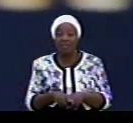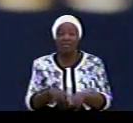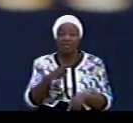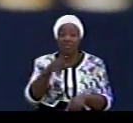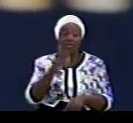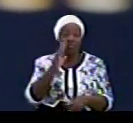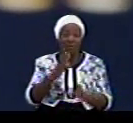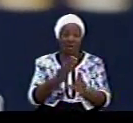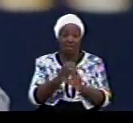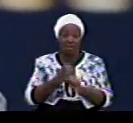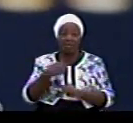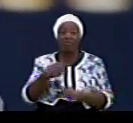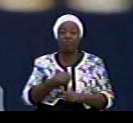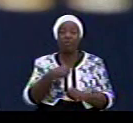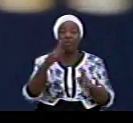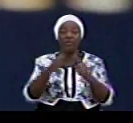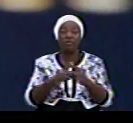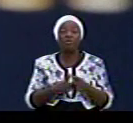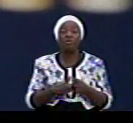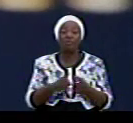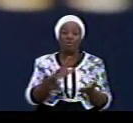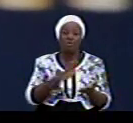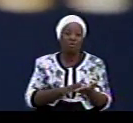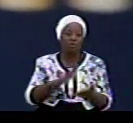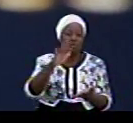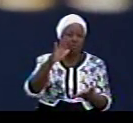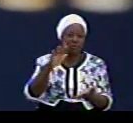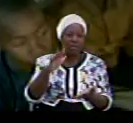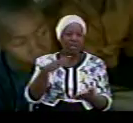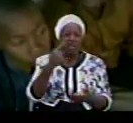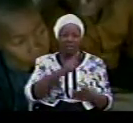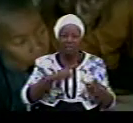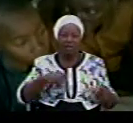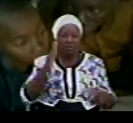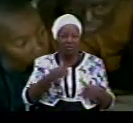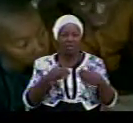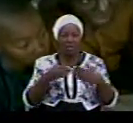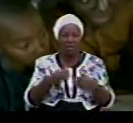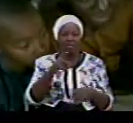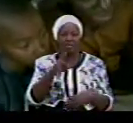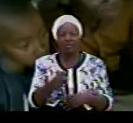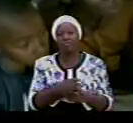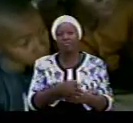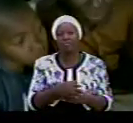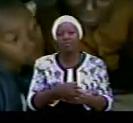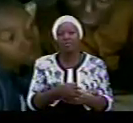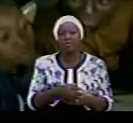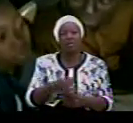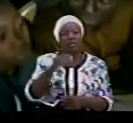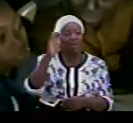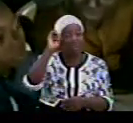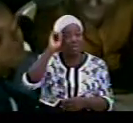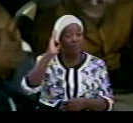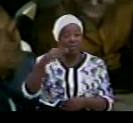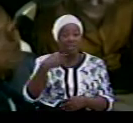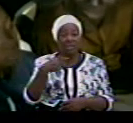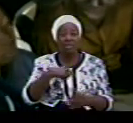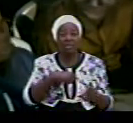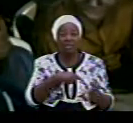to glory. The Lord will guide you. He'll say, this is your day.